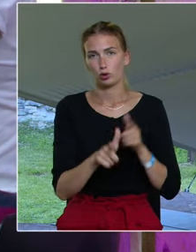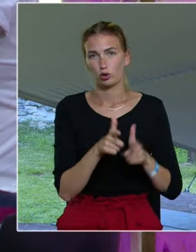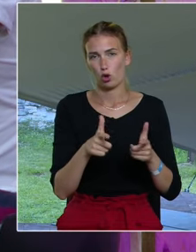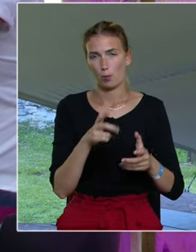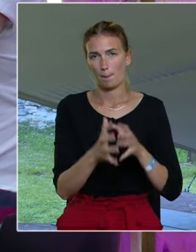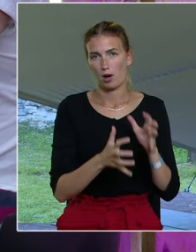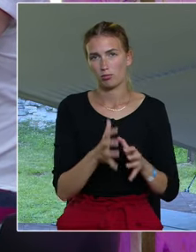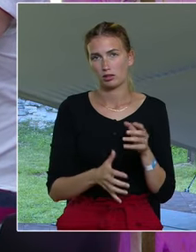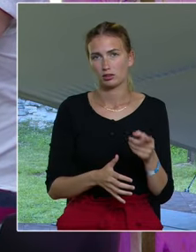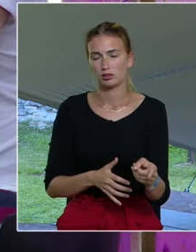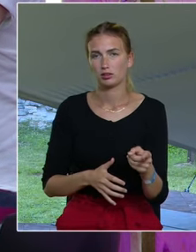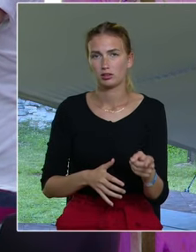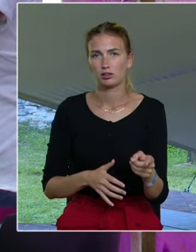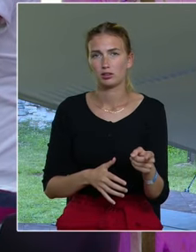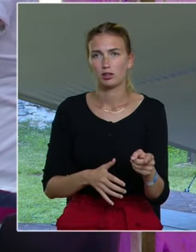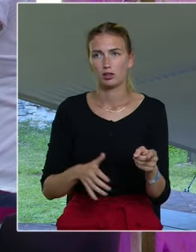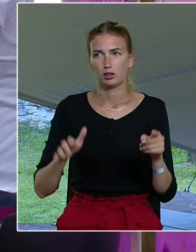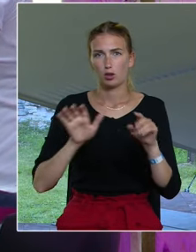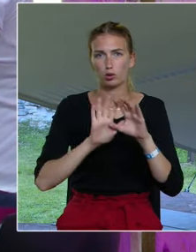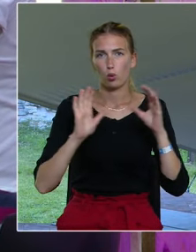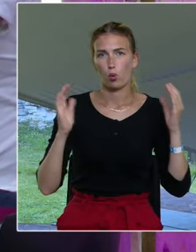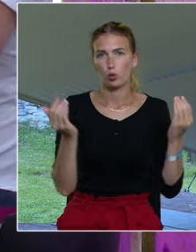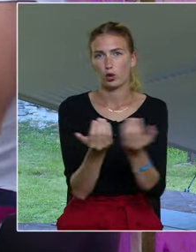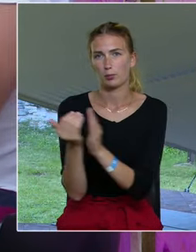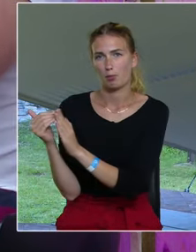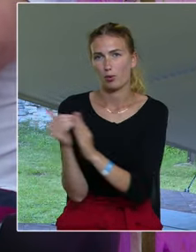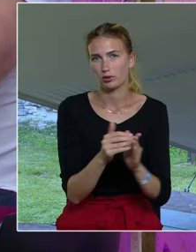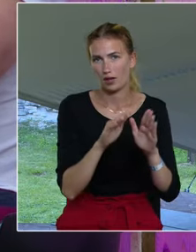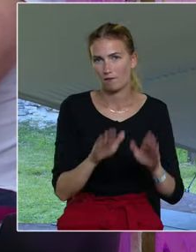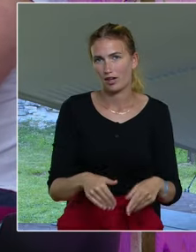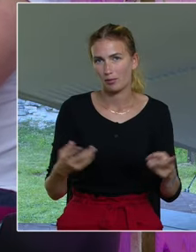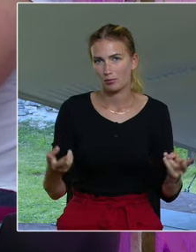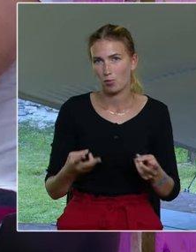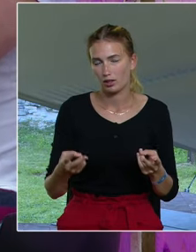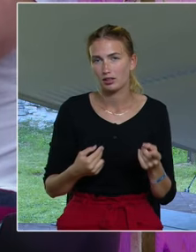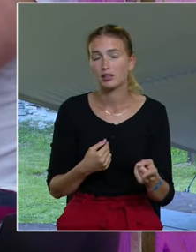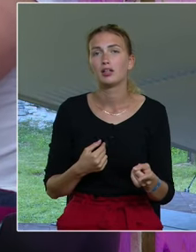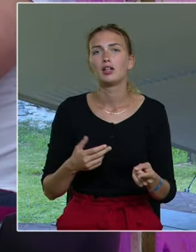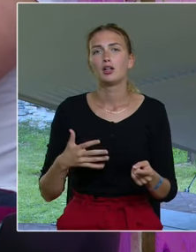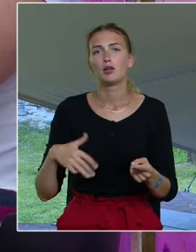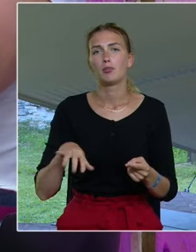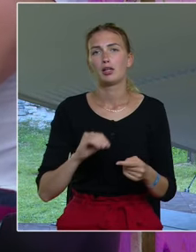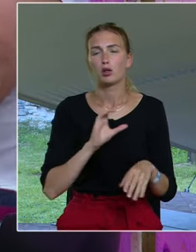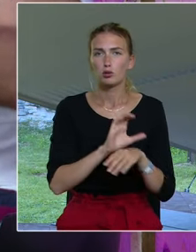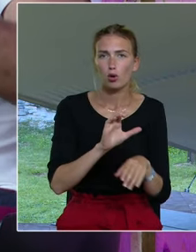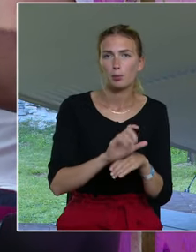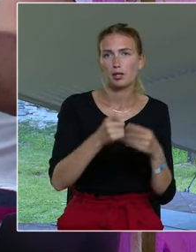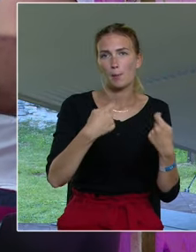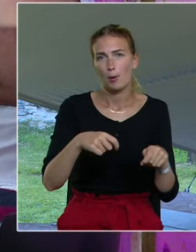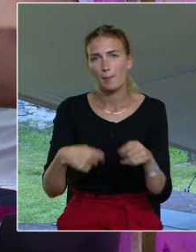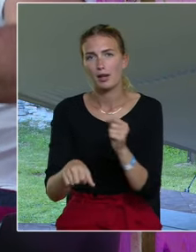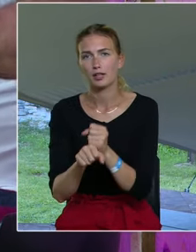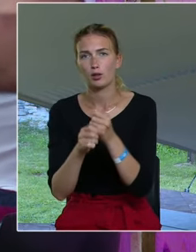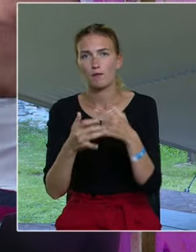of the studios, which needs to be done, because we've done distribution, we've done everything else, but still the means